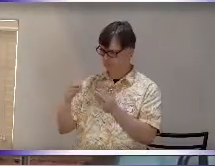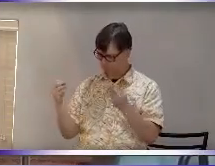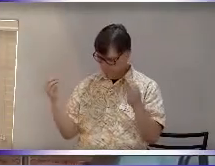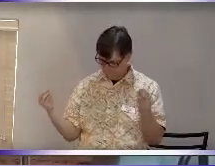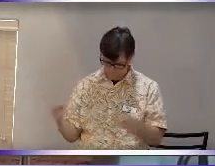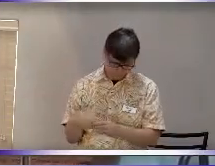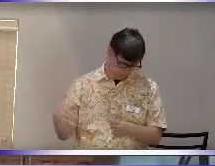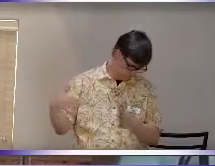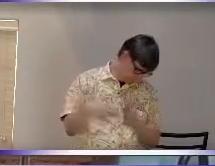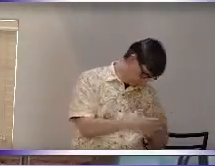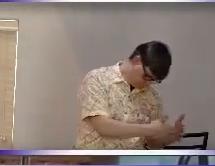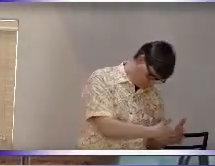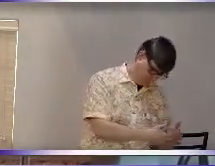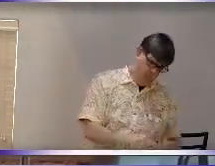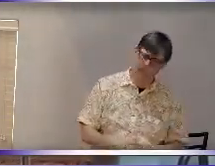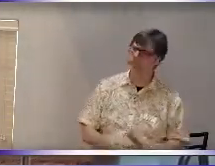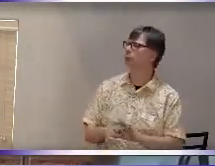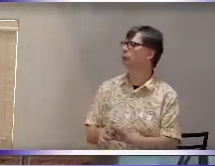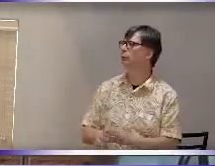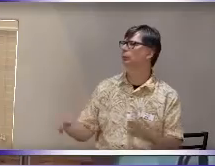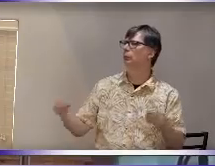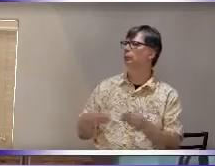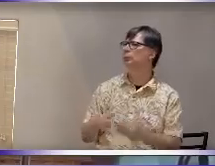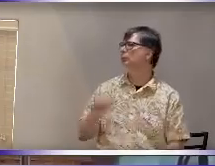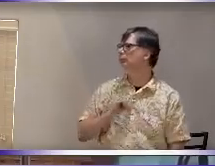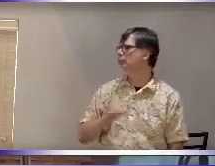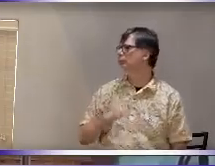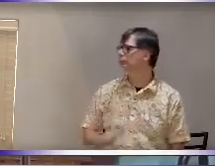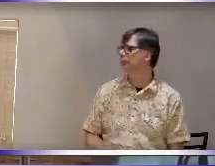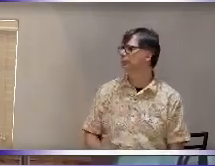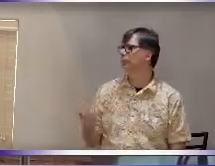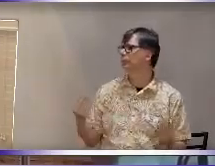that's moving over here has anything to do with me. Oh, wait.